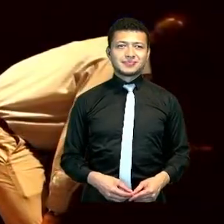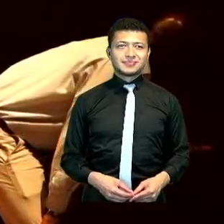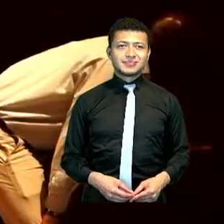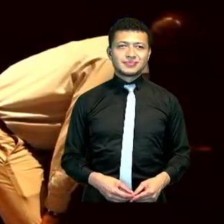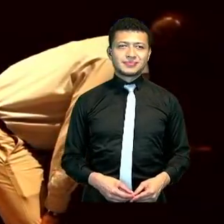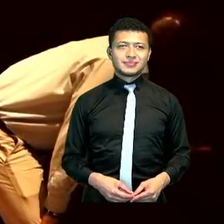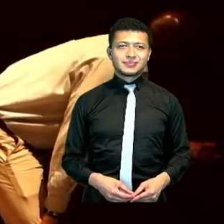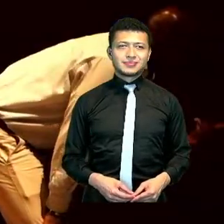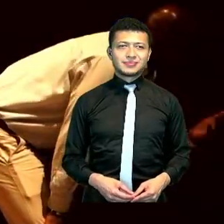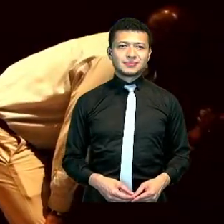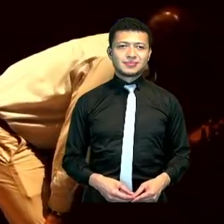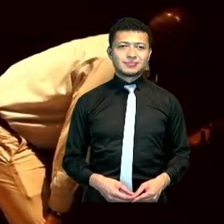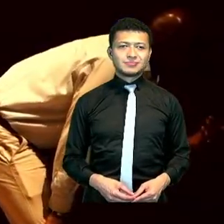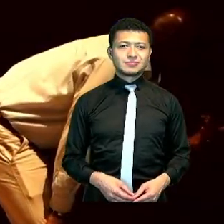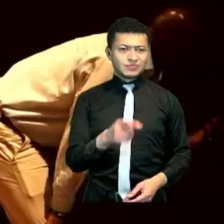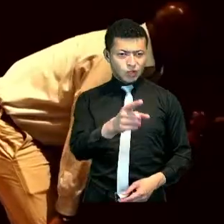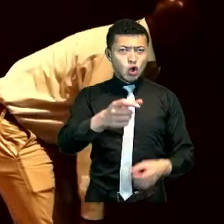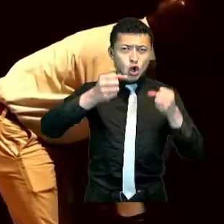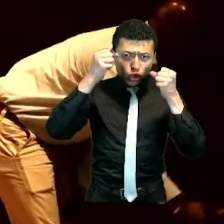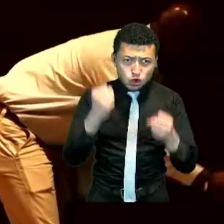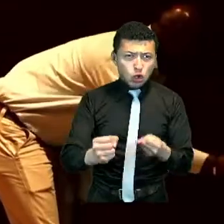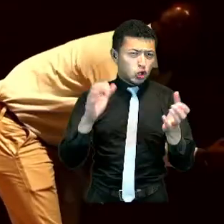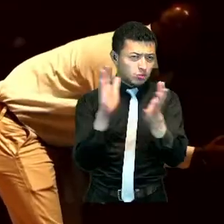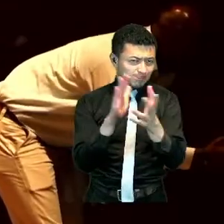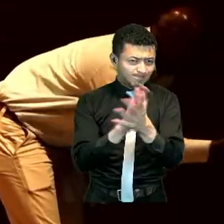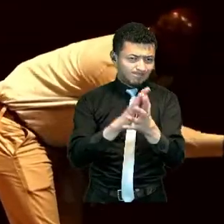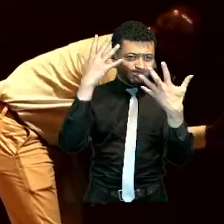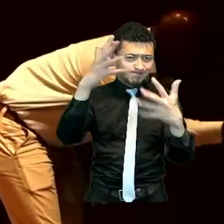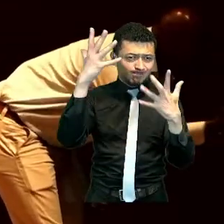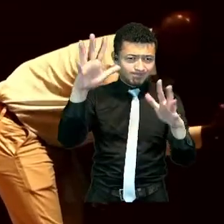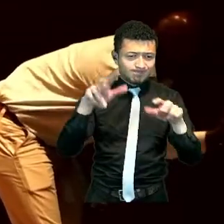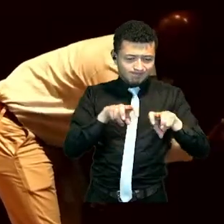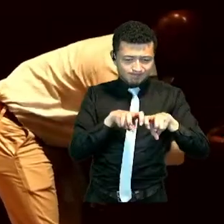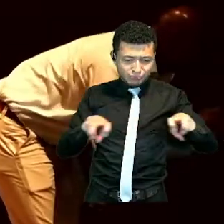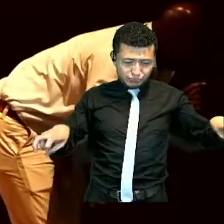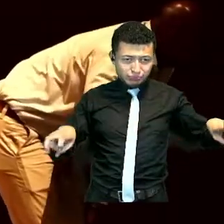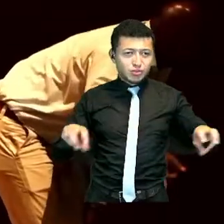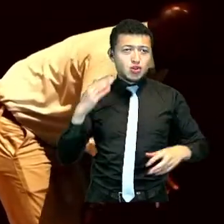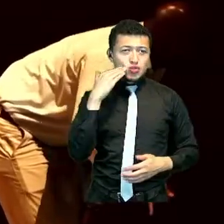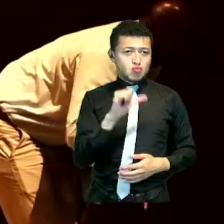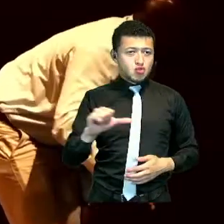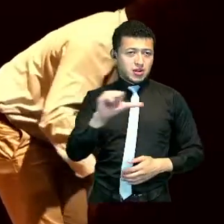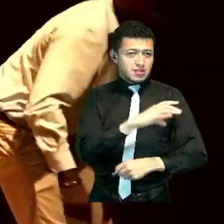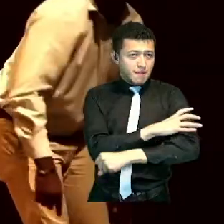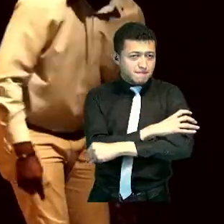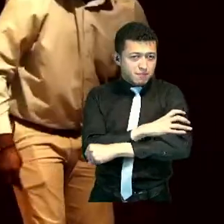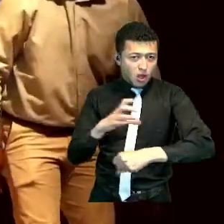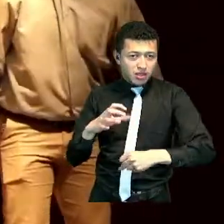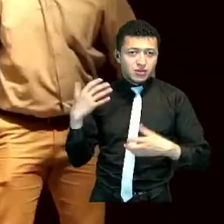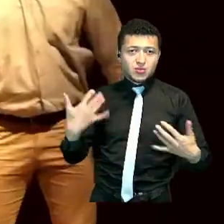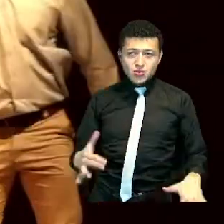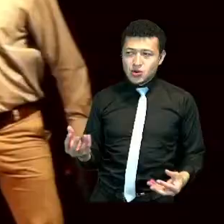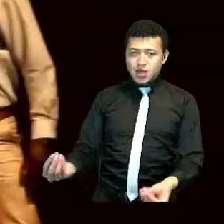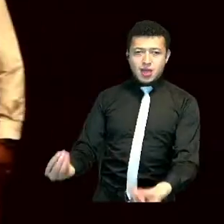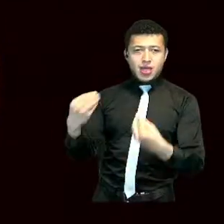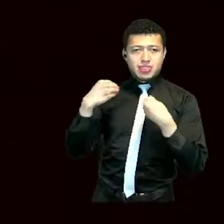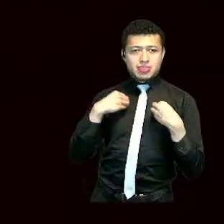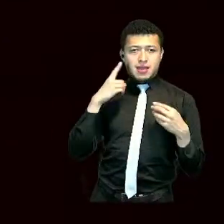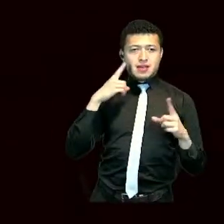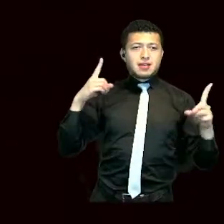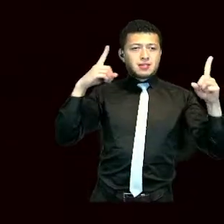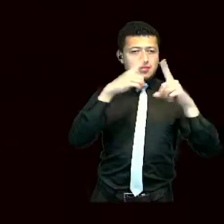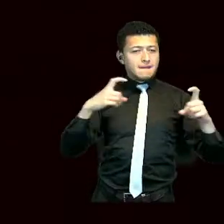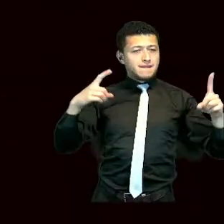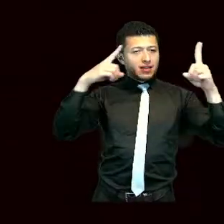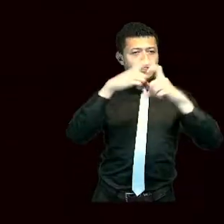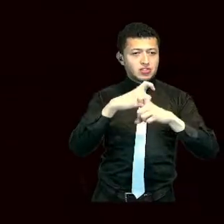Que se sienta, por favor, ese fuerte aplauso. Let's give a big, strong round of applause for these powerful women who